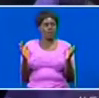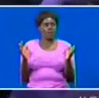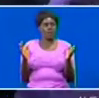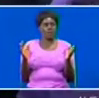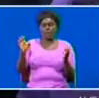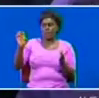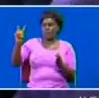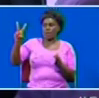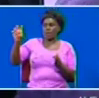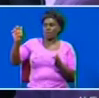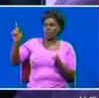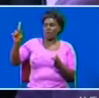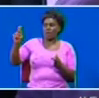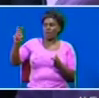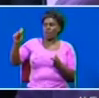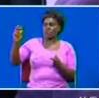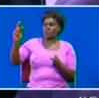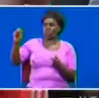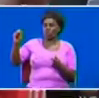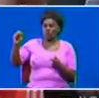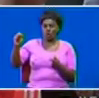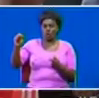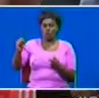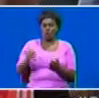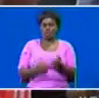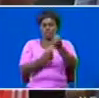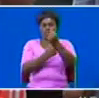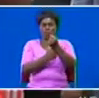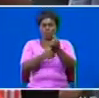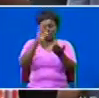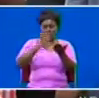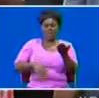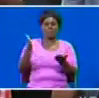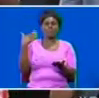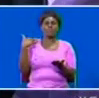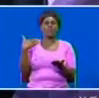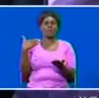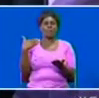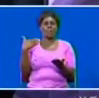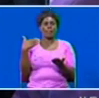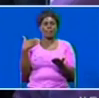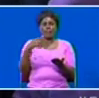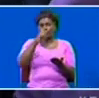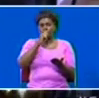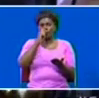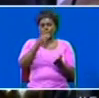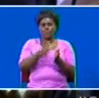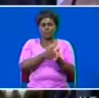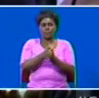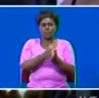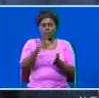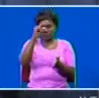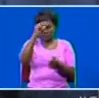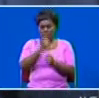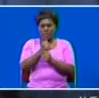the Everton fan base in Tanzania like never before. So welcome to Tanzania, and our duty as government is simply to